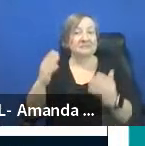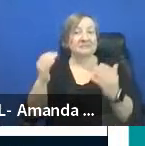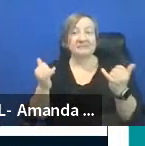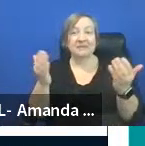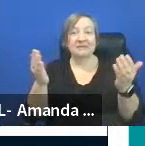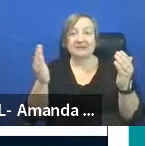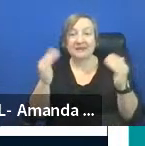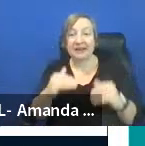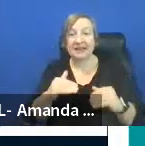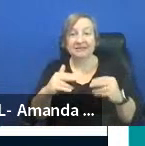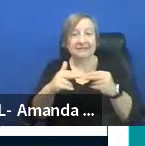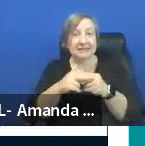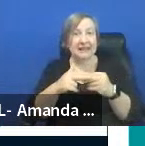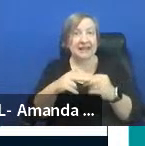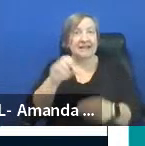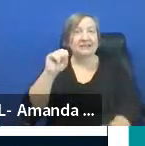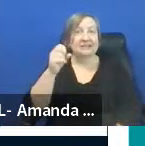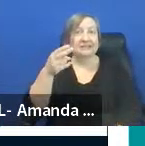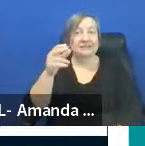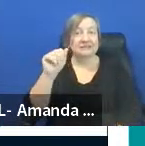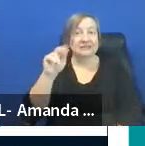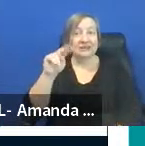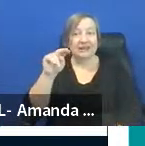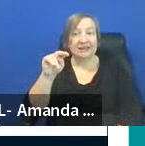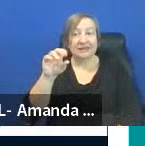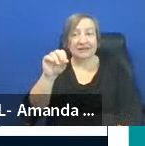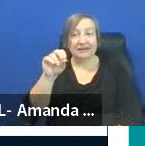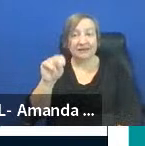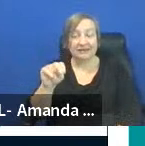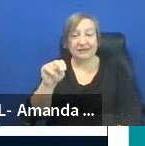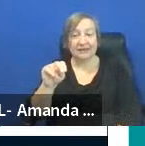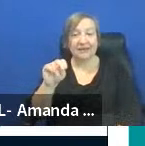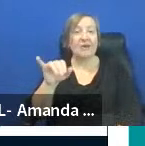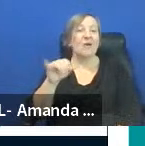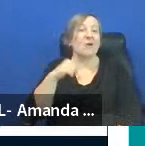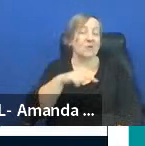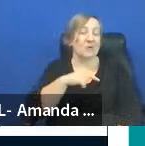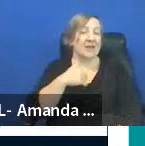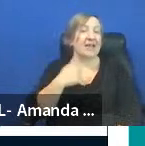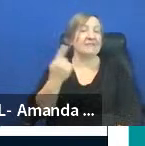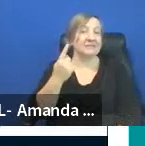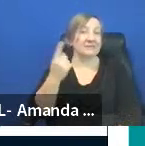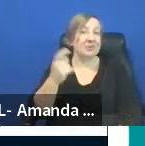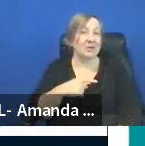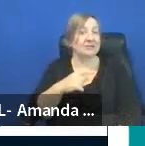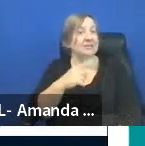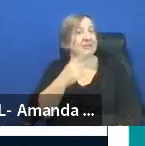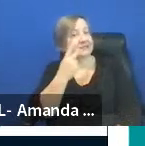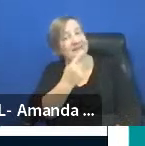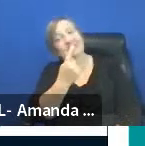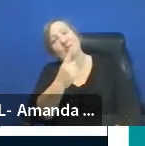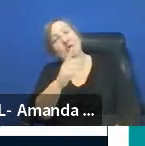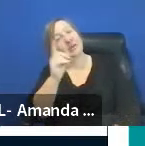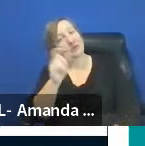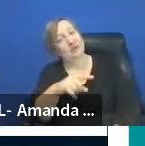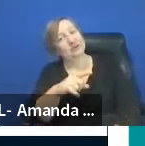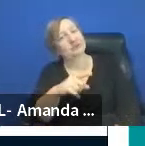next slide and have Shannon. I do. Oh, we do have a question. Yeah, I did see we have one.